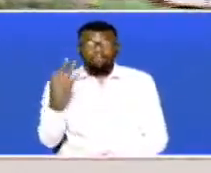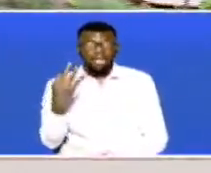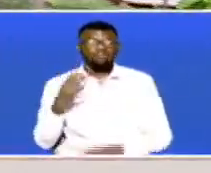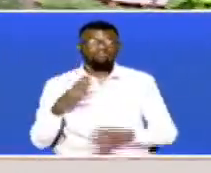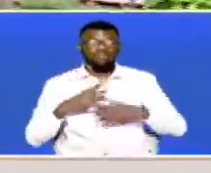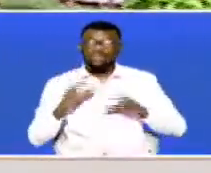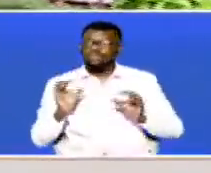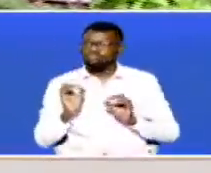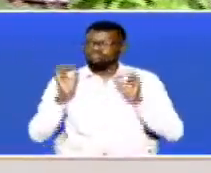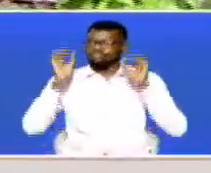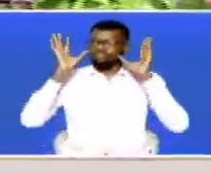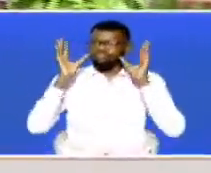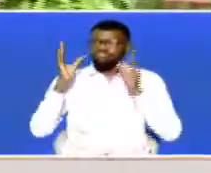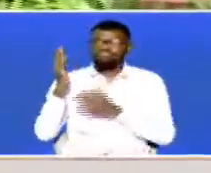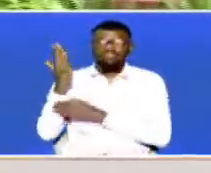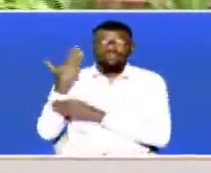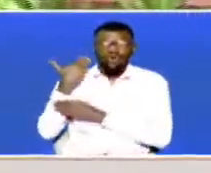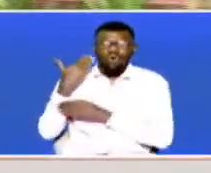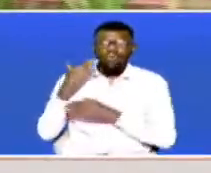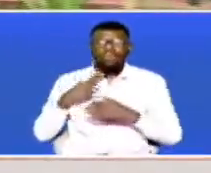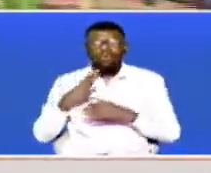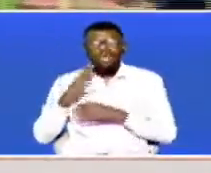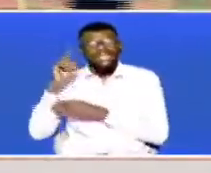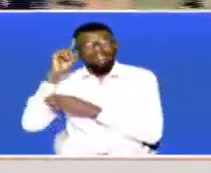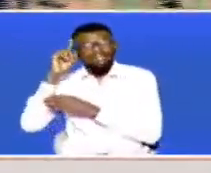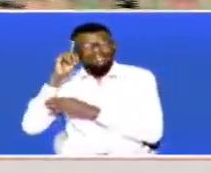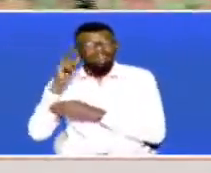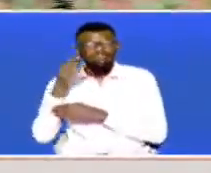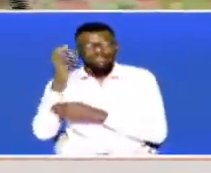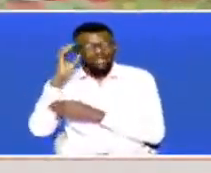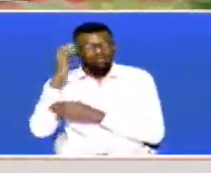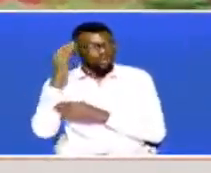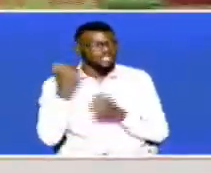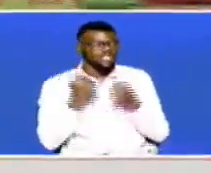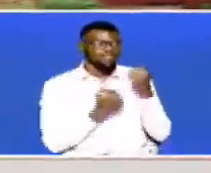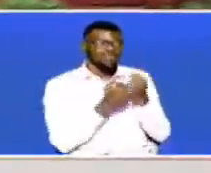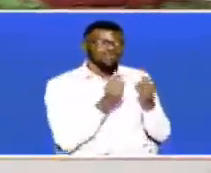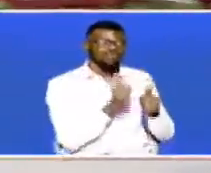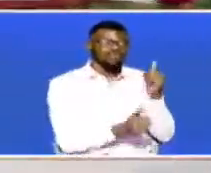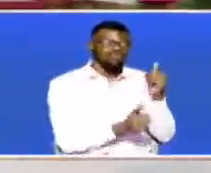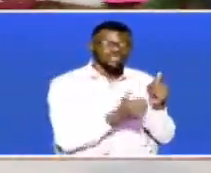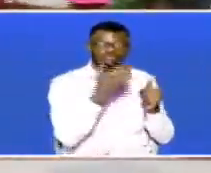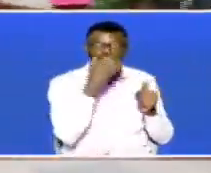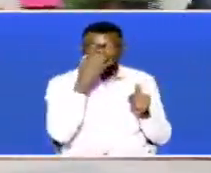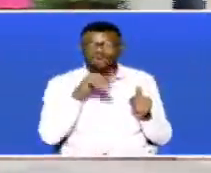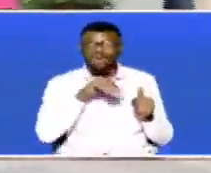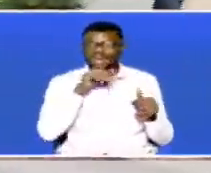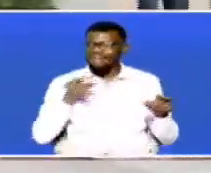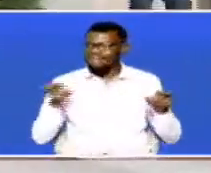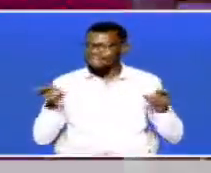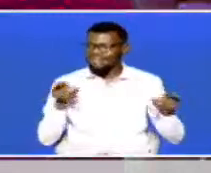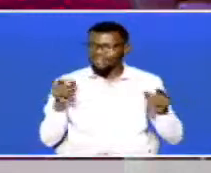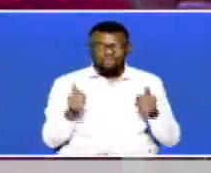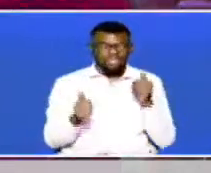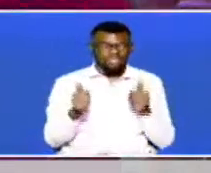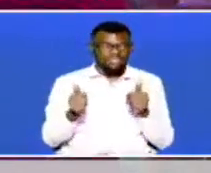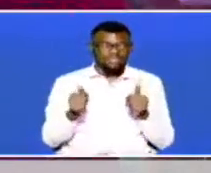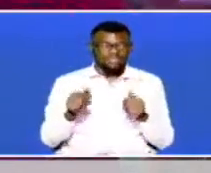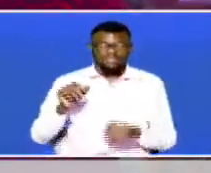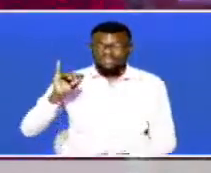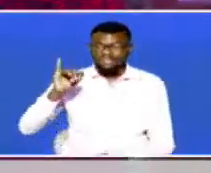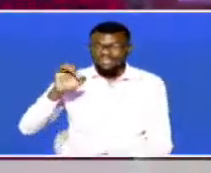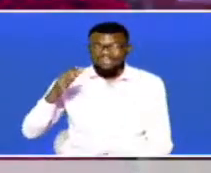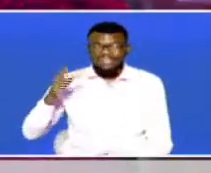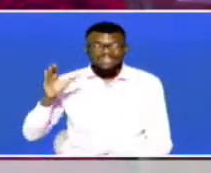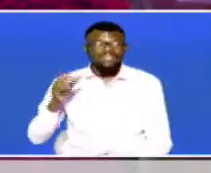move that ended months of speculation over which side of the political divide she would eventually join. With the IEBC